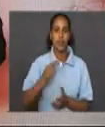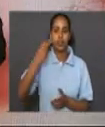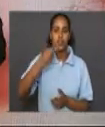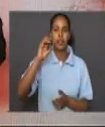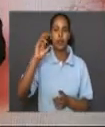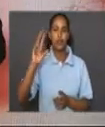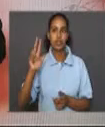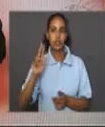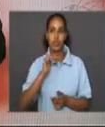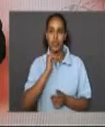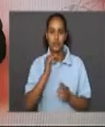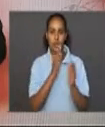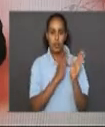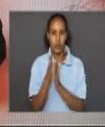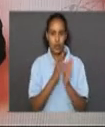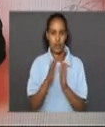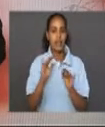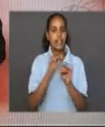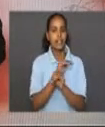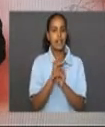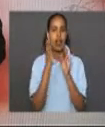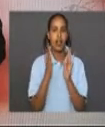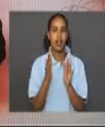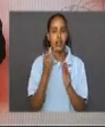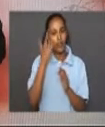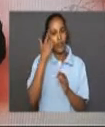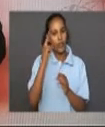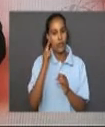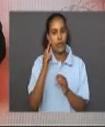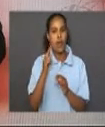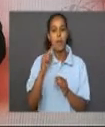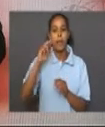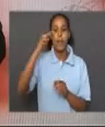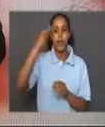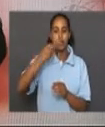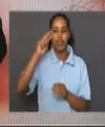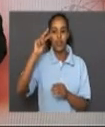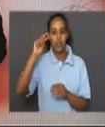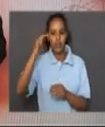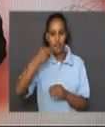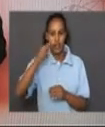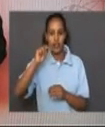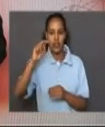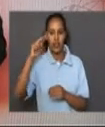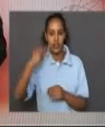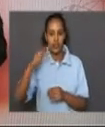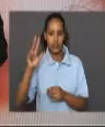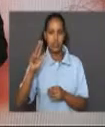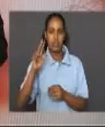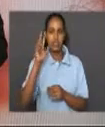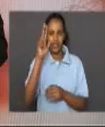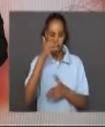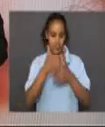Nitric acid is produced industrially from ammonia. It involves